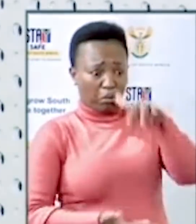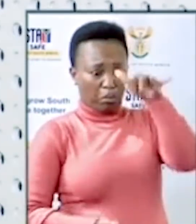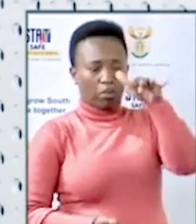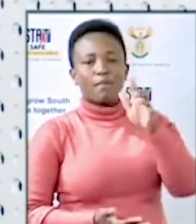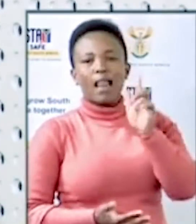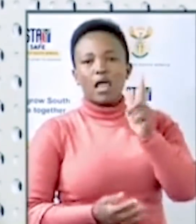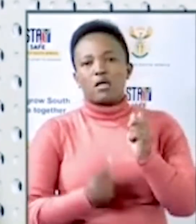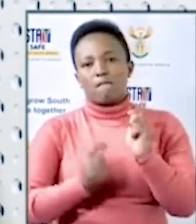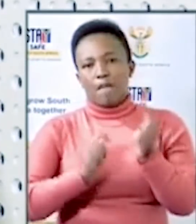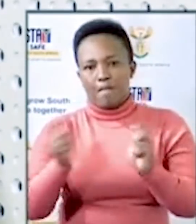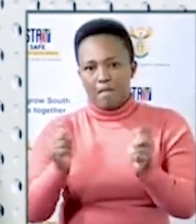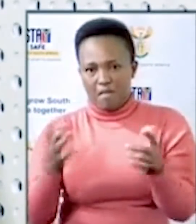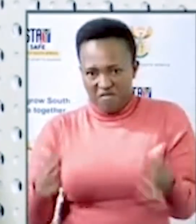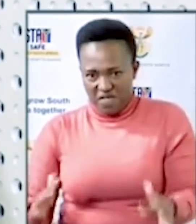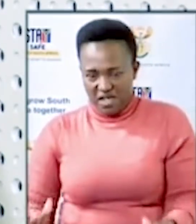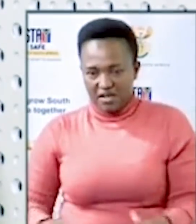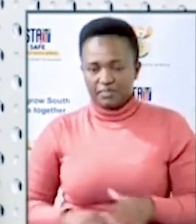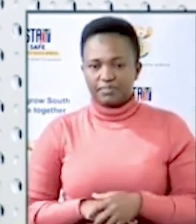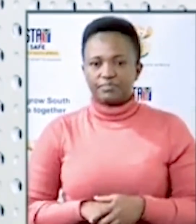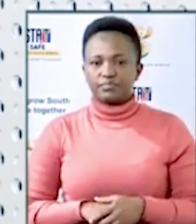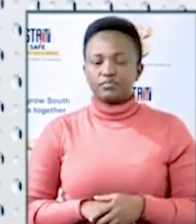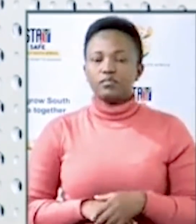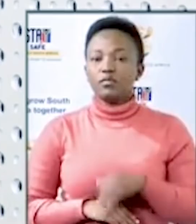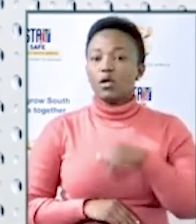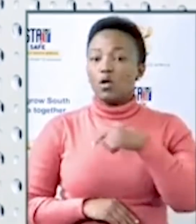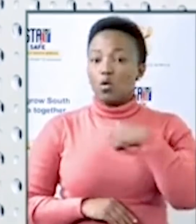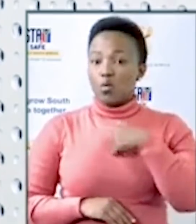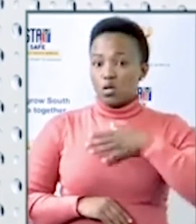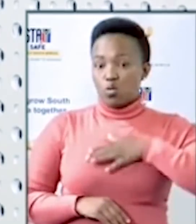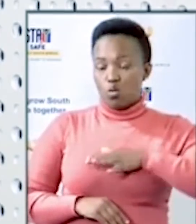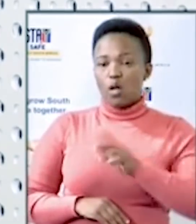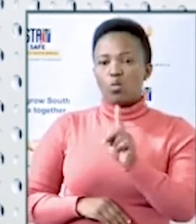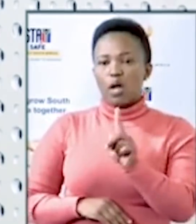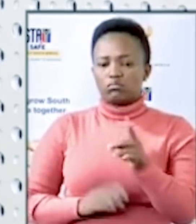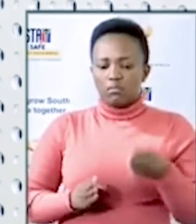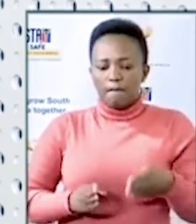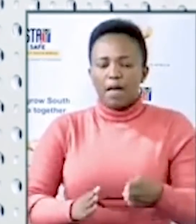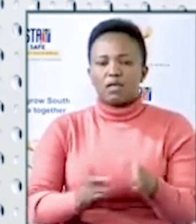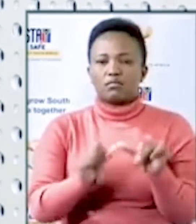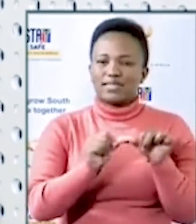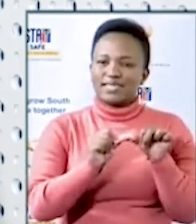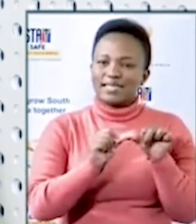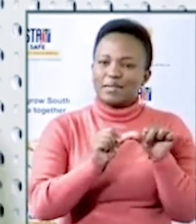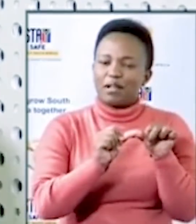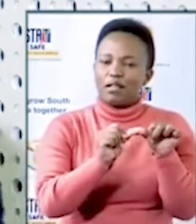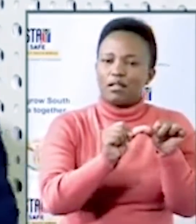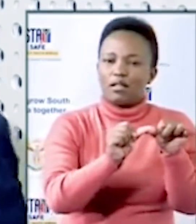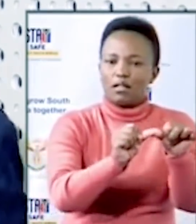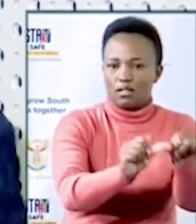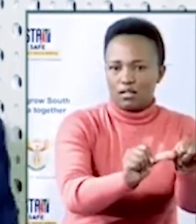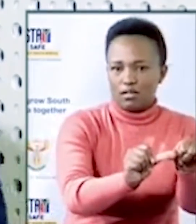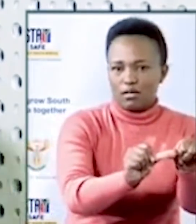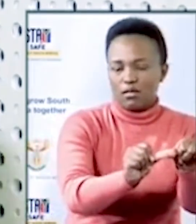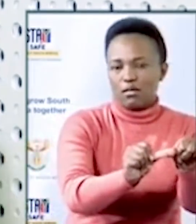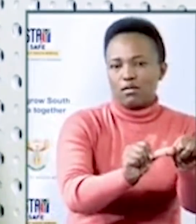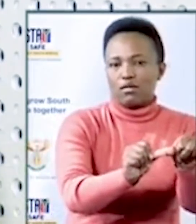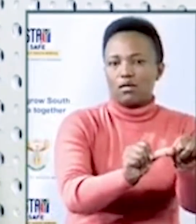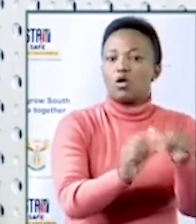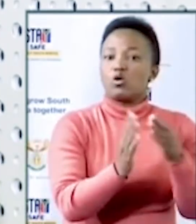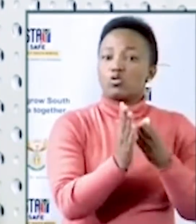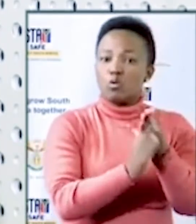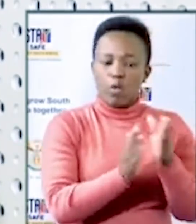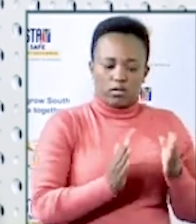We want to go through the path of sustainability and go through the narrow gap.